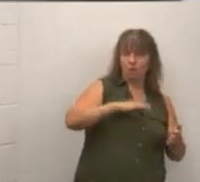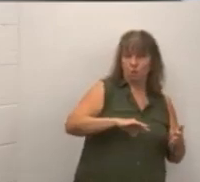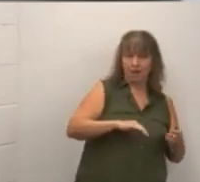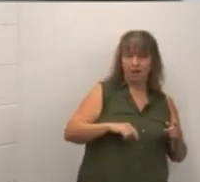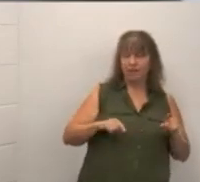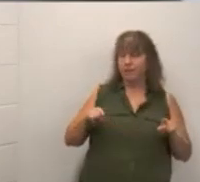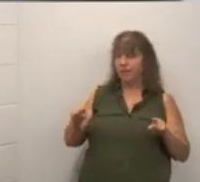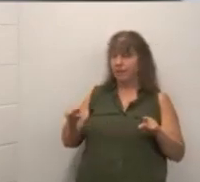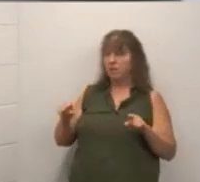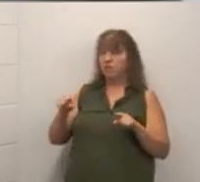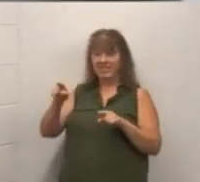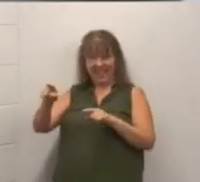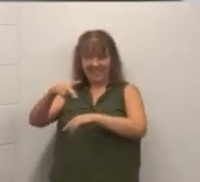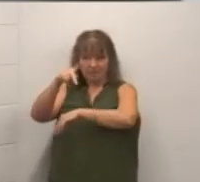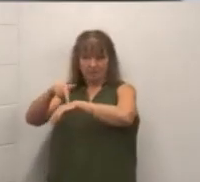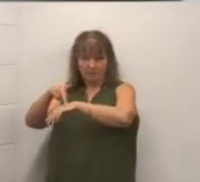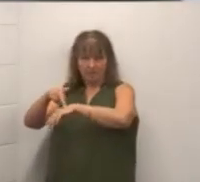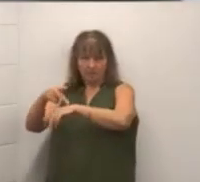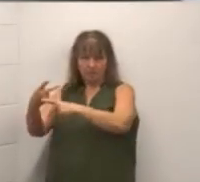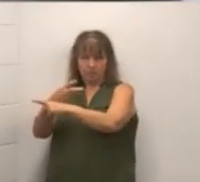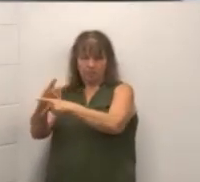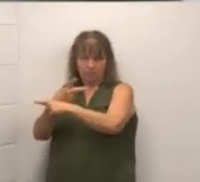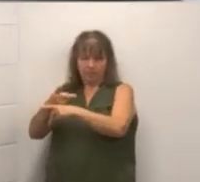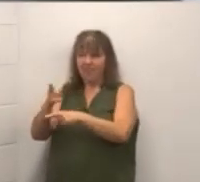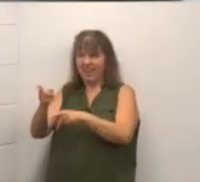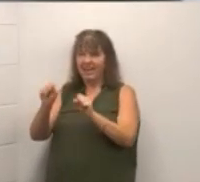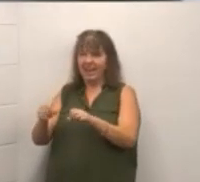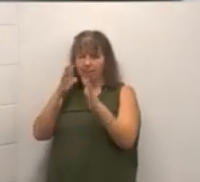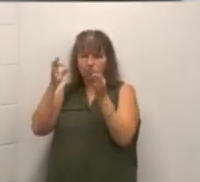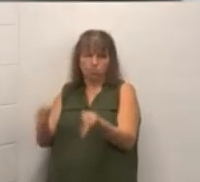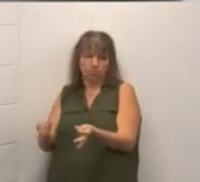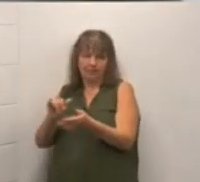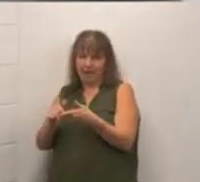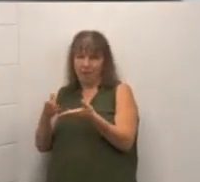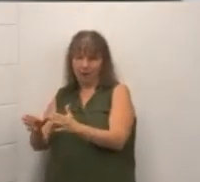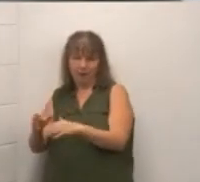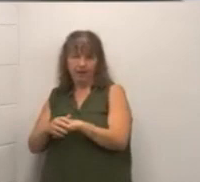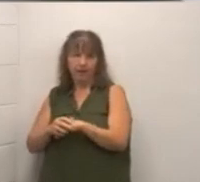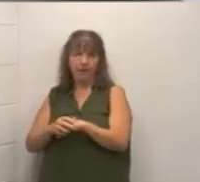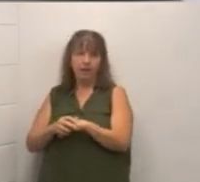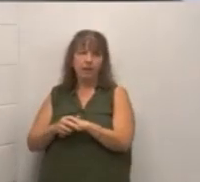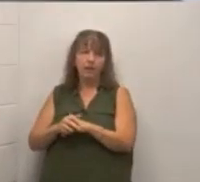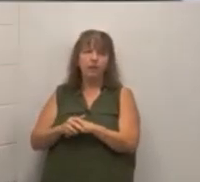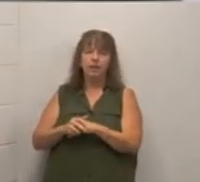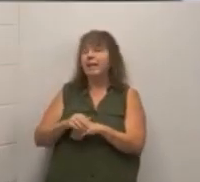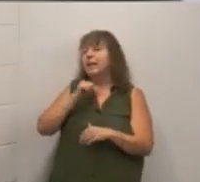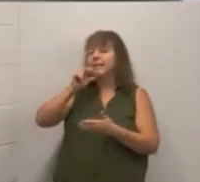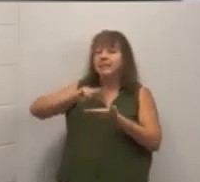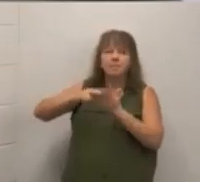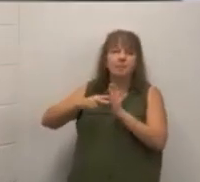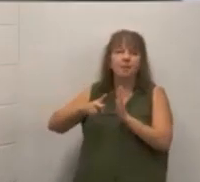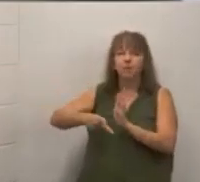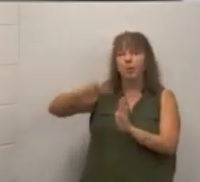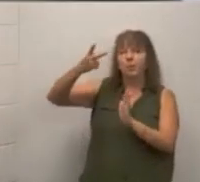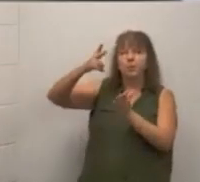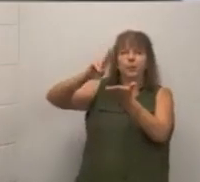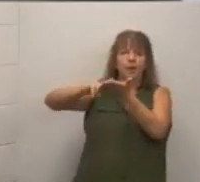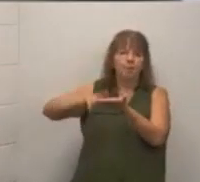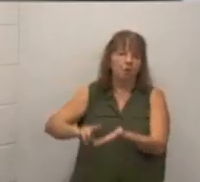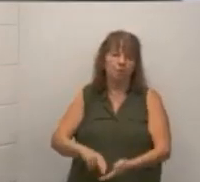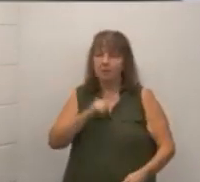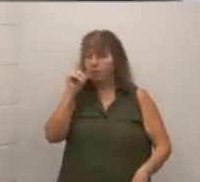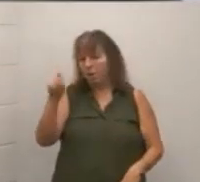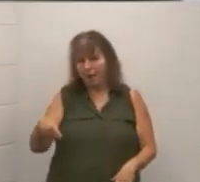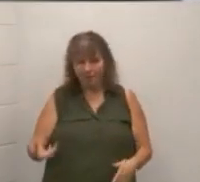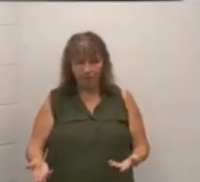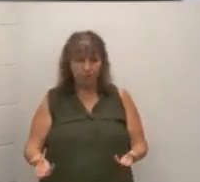a high school principal's purview. They are able to award credit in that way. Does not require us to go through the dual enrollment option, which